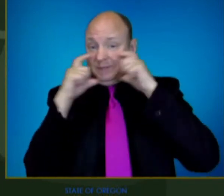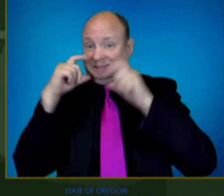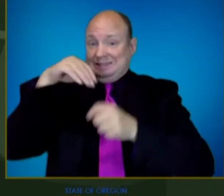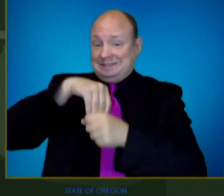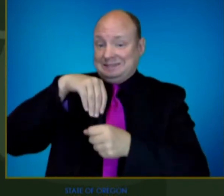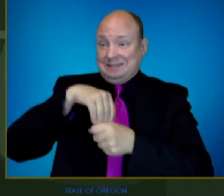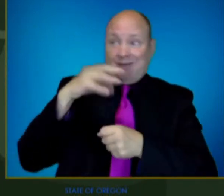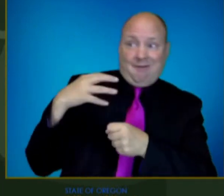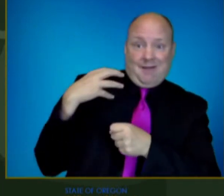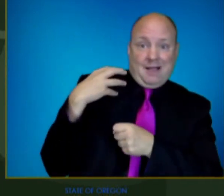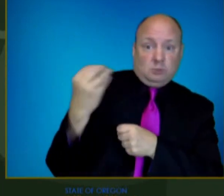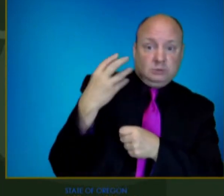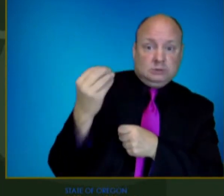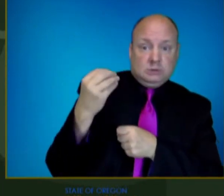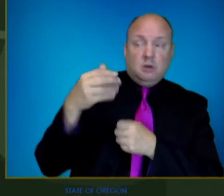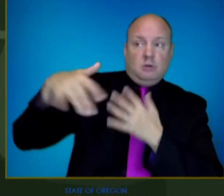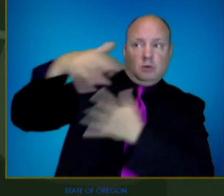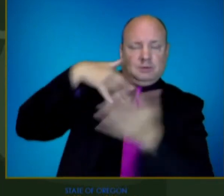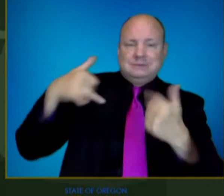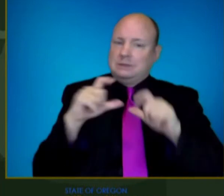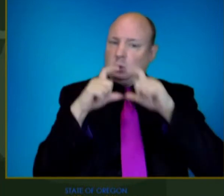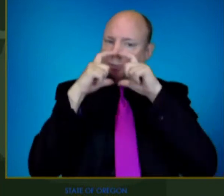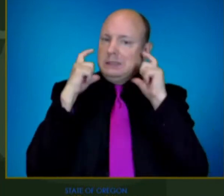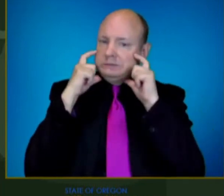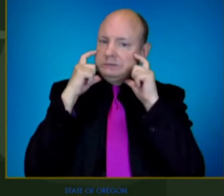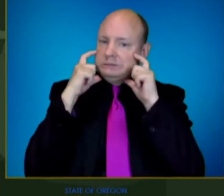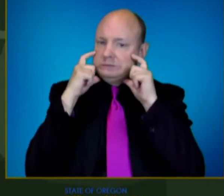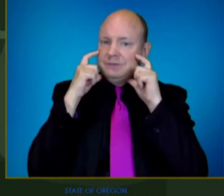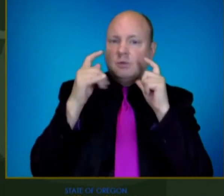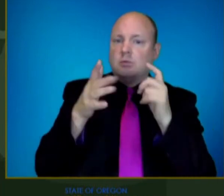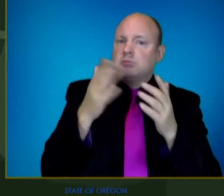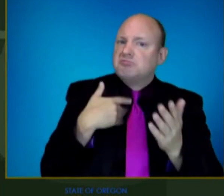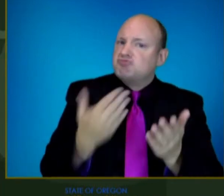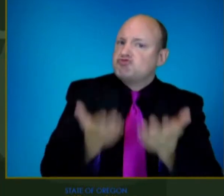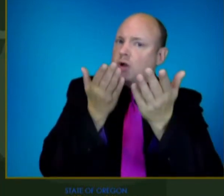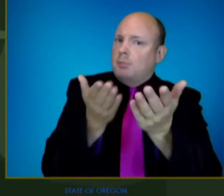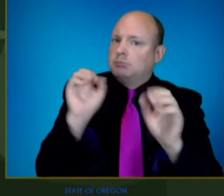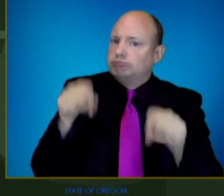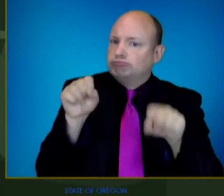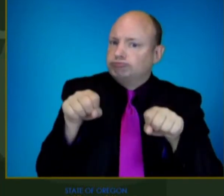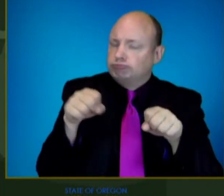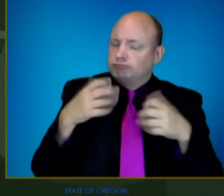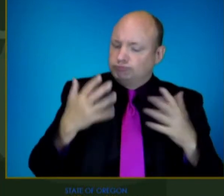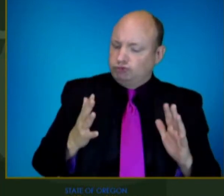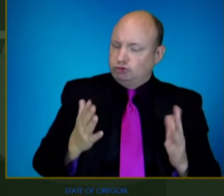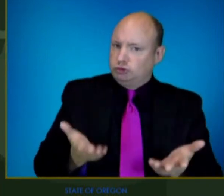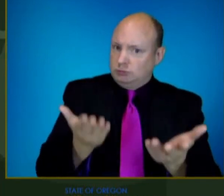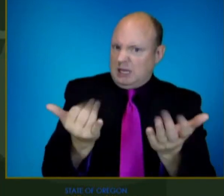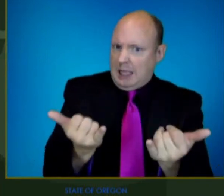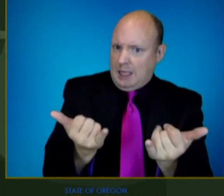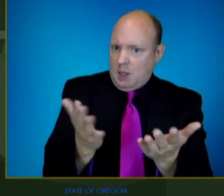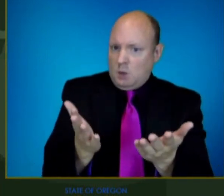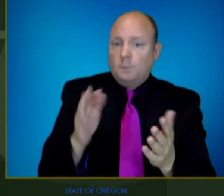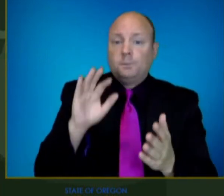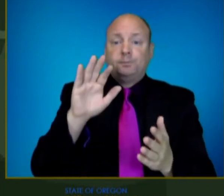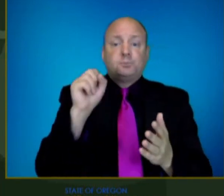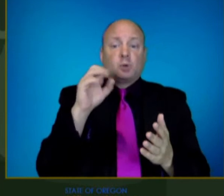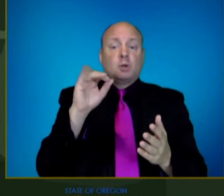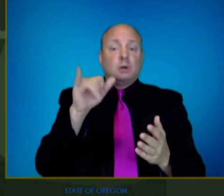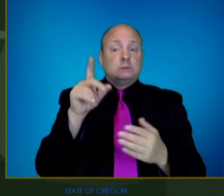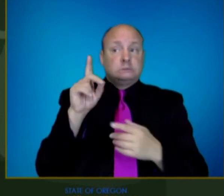protect themselves and their loved ones they returned home to. As we learned more about the contagiousness of the Delta